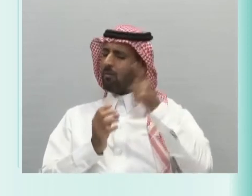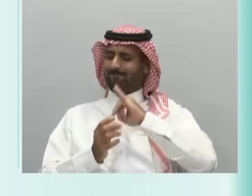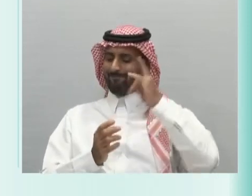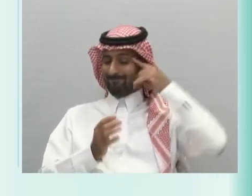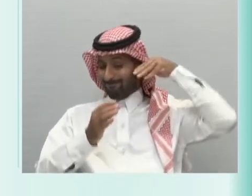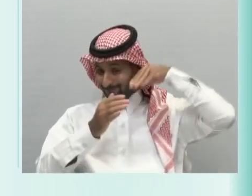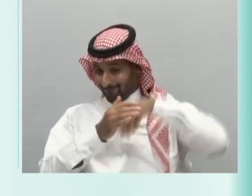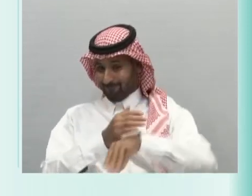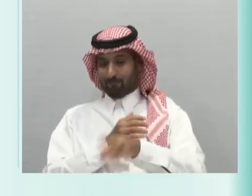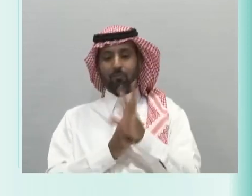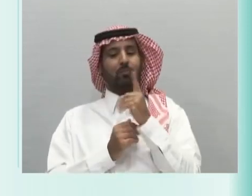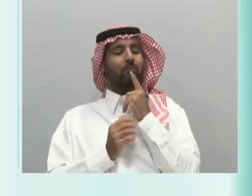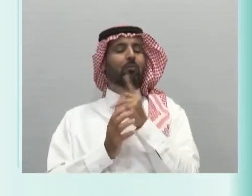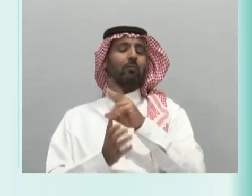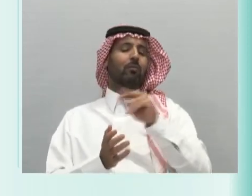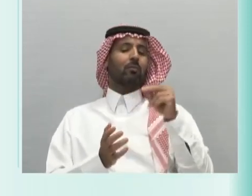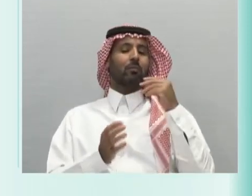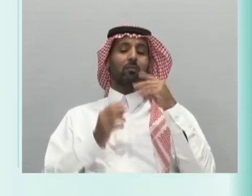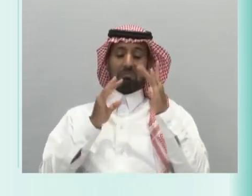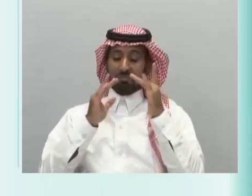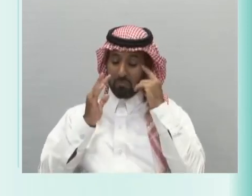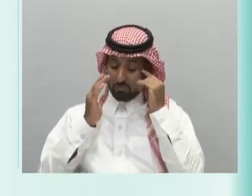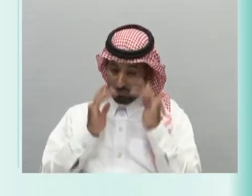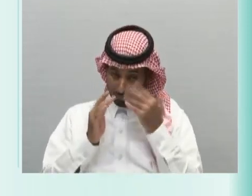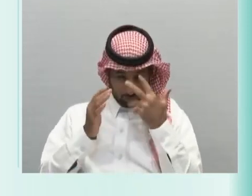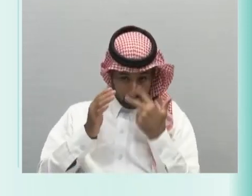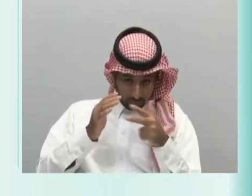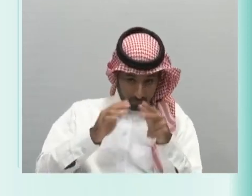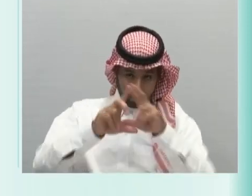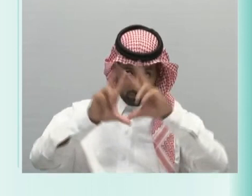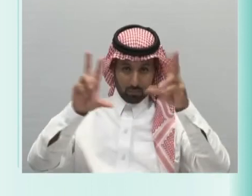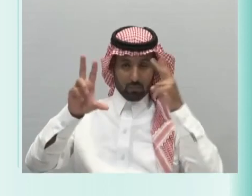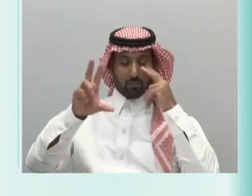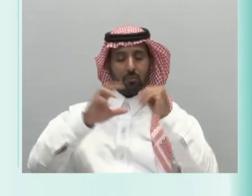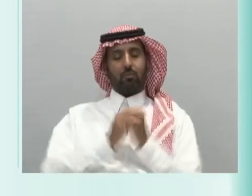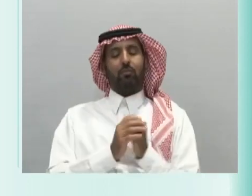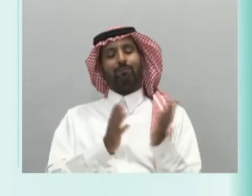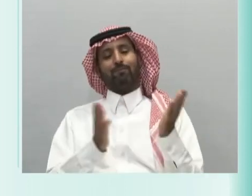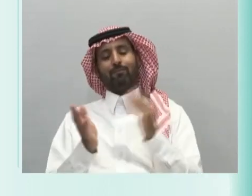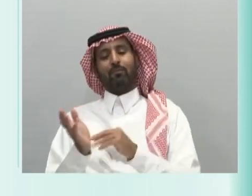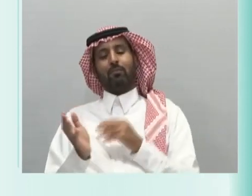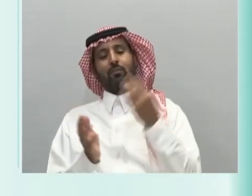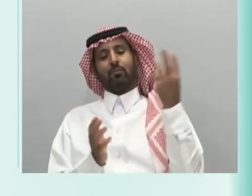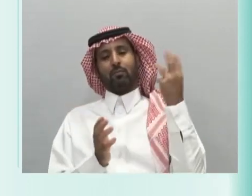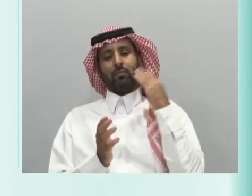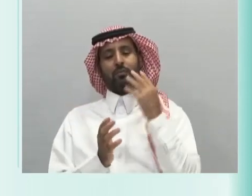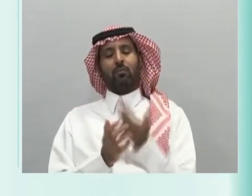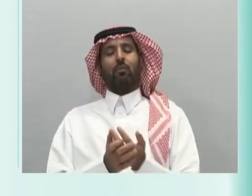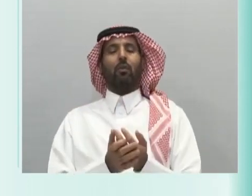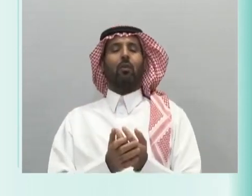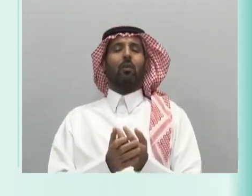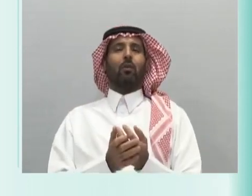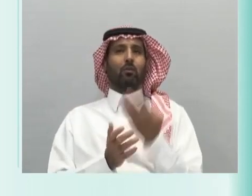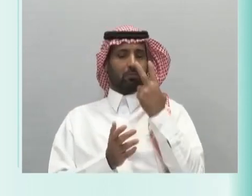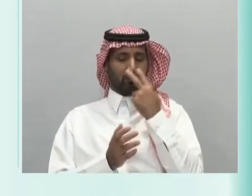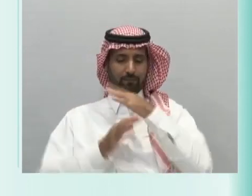right answer is guests scuba dive to Joel's undersea lodge. Okay. Next, number three, Joel's